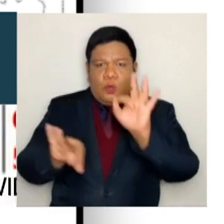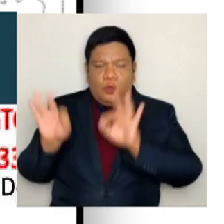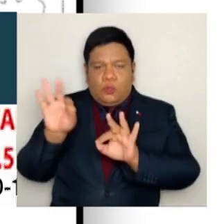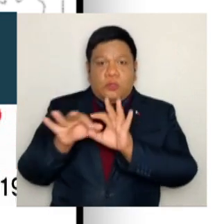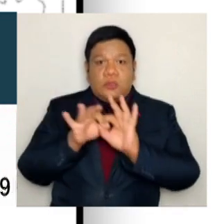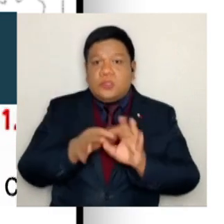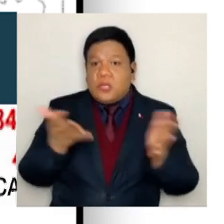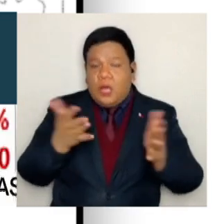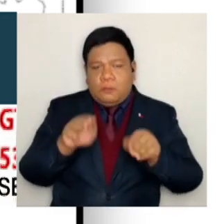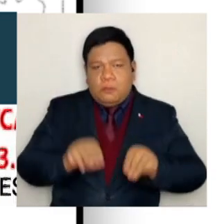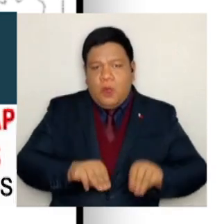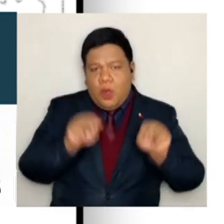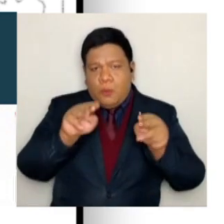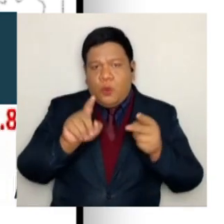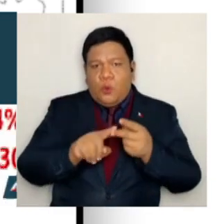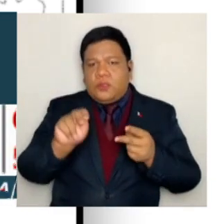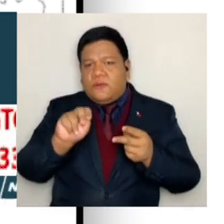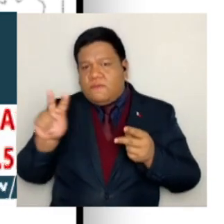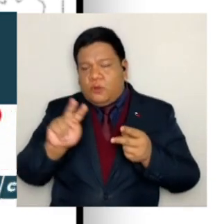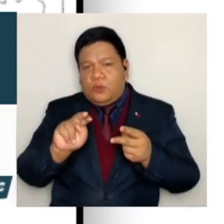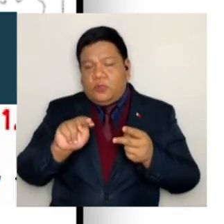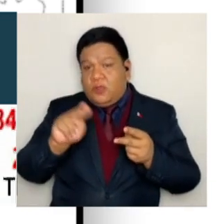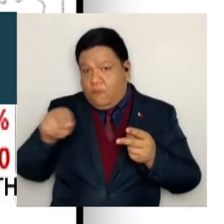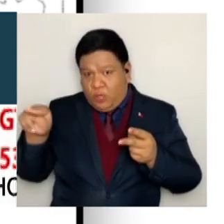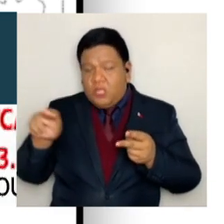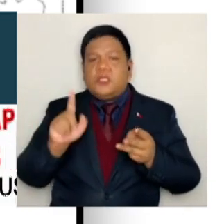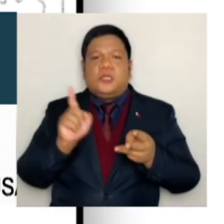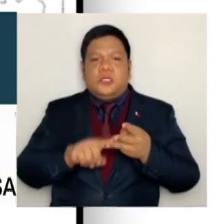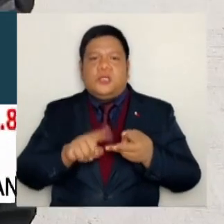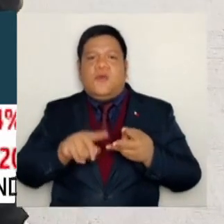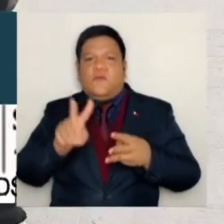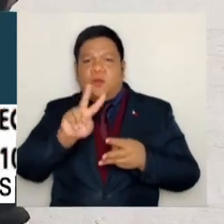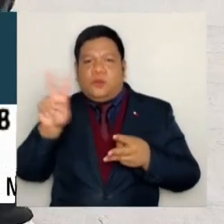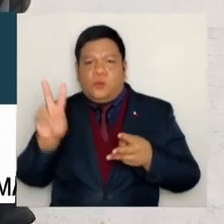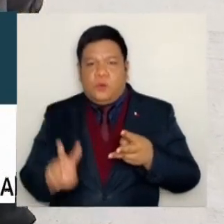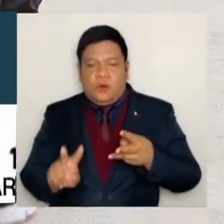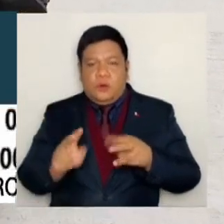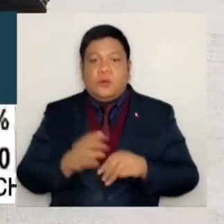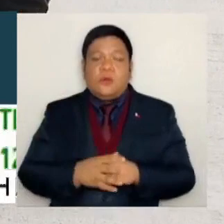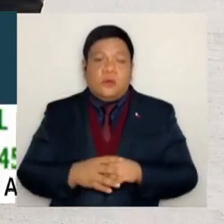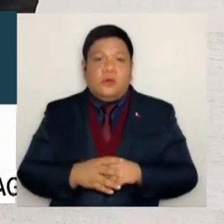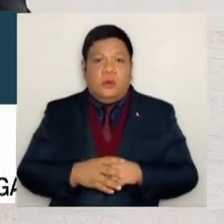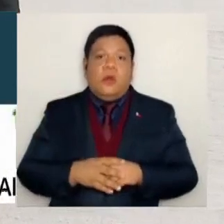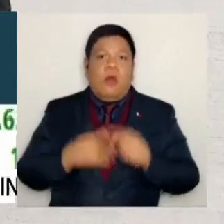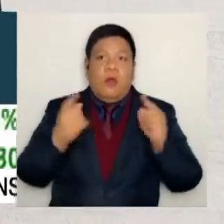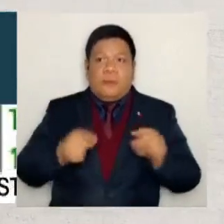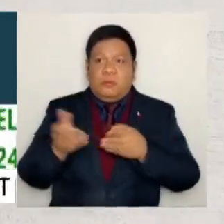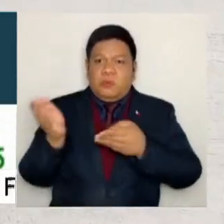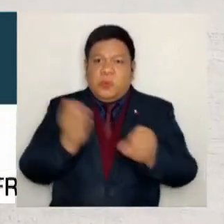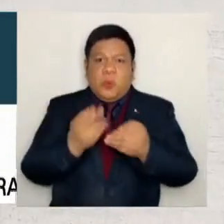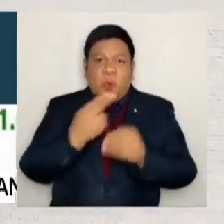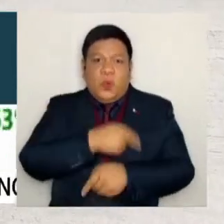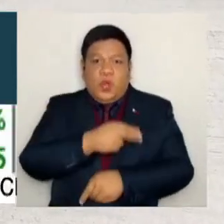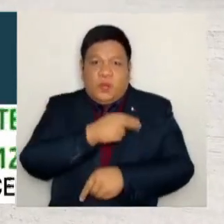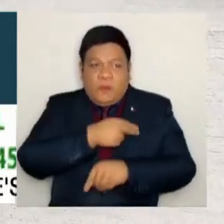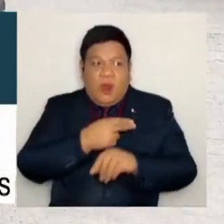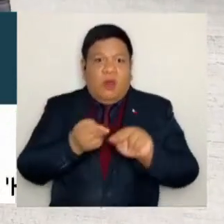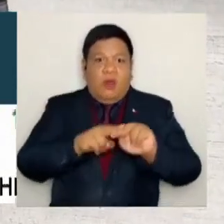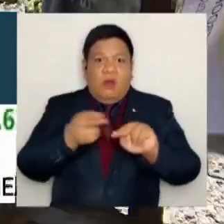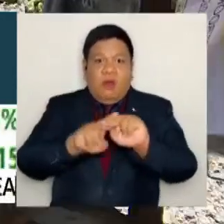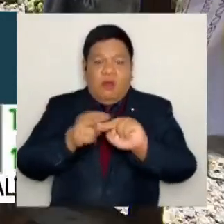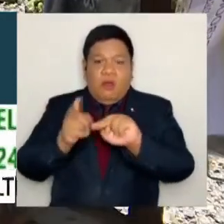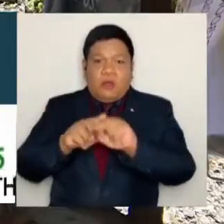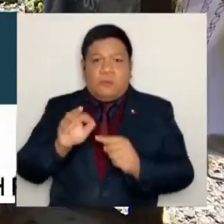Malabon, Navotas, and Valenzuela. The group also notes the rising number of hospital admissions in Metro Manila, especially in